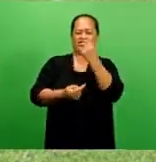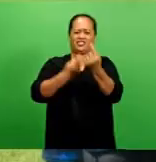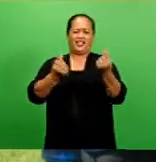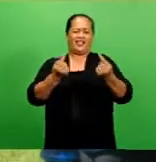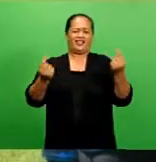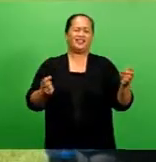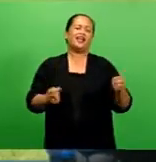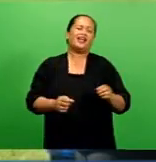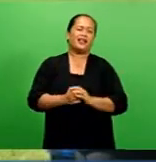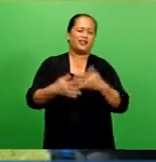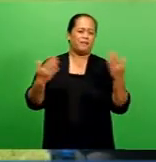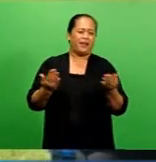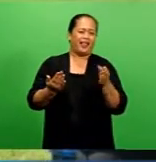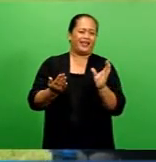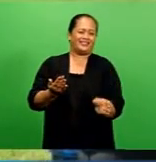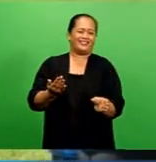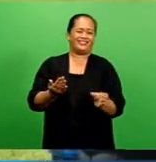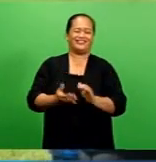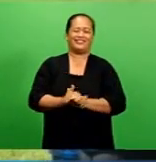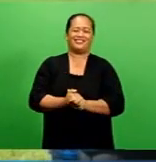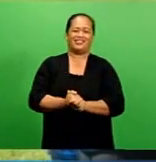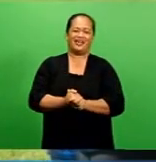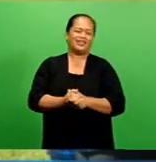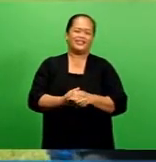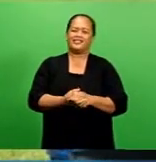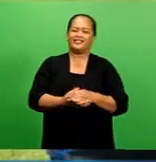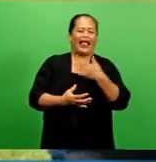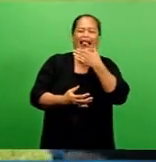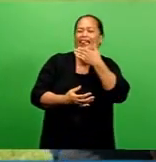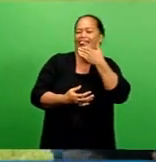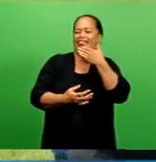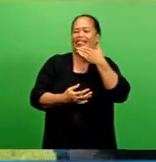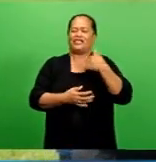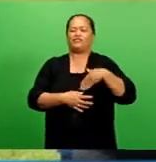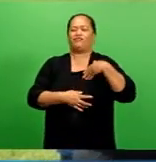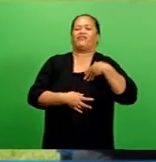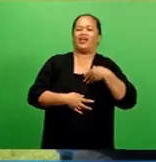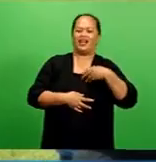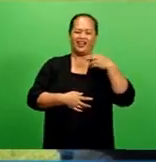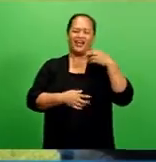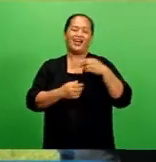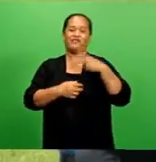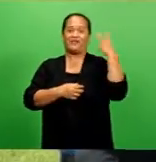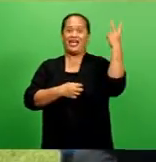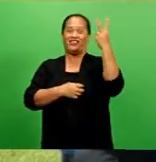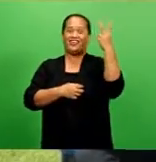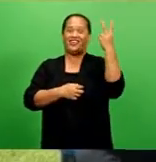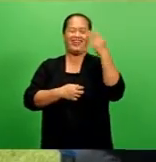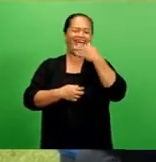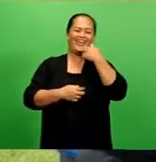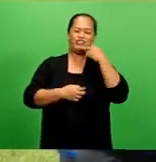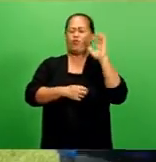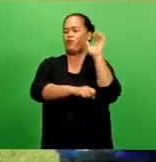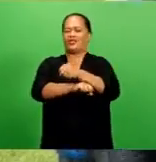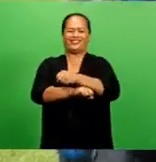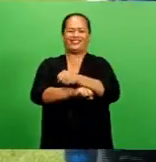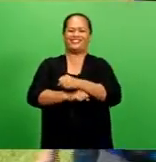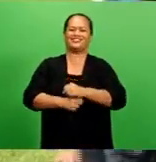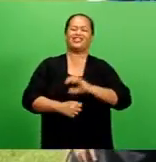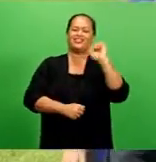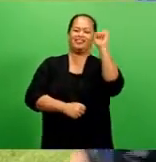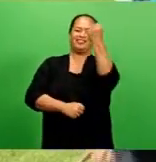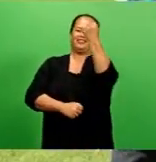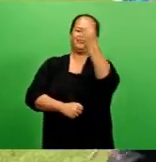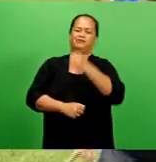shot. Savoring the sweet taste of victory, the Lions have set themselves up for a successful season with one tournament title in the bag.